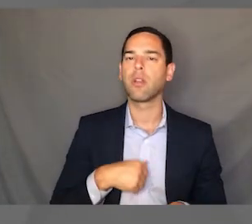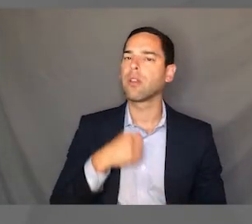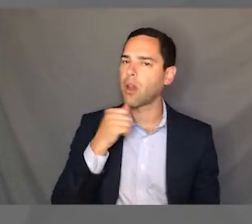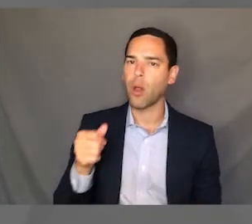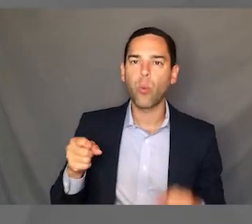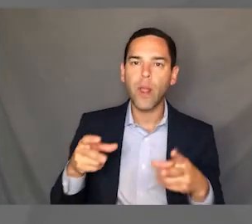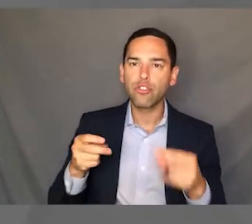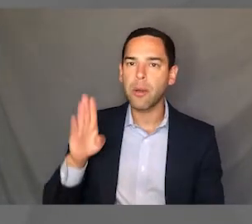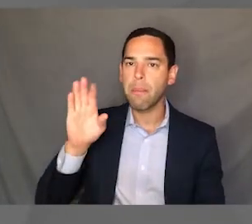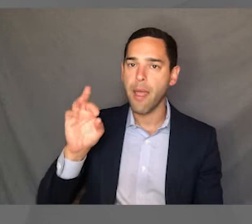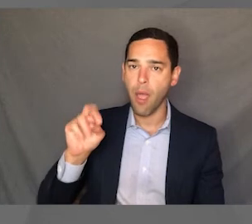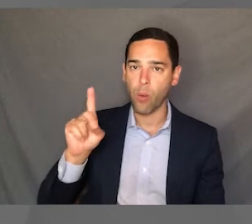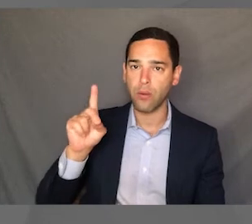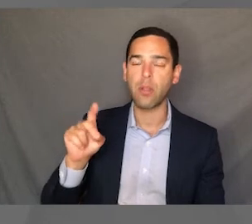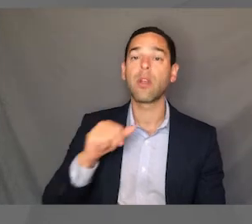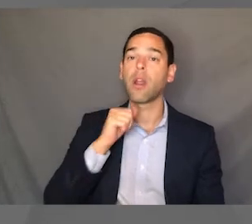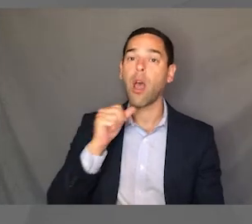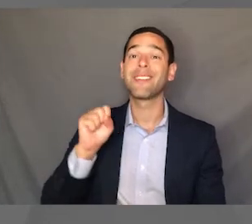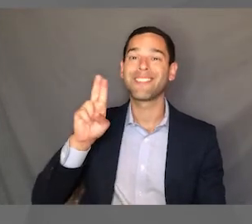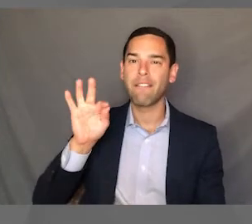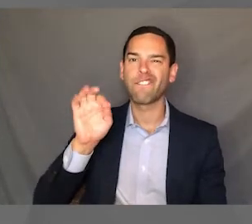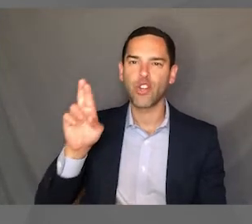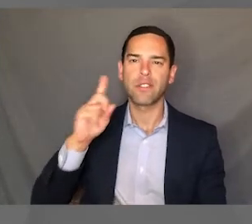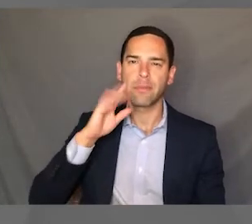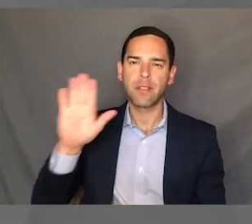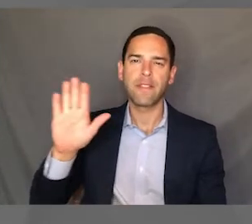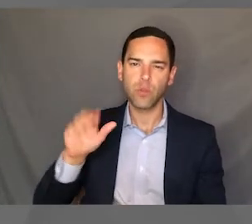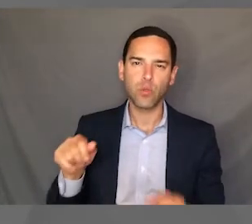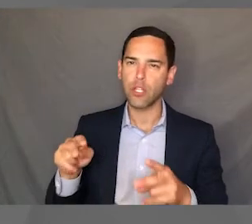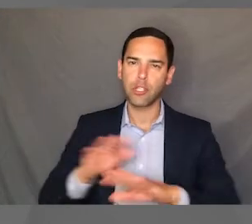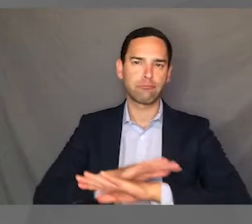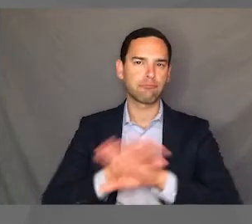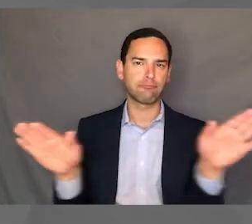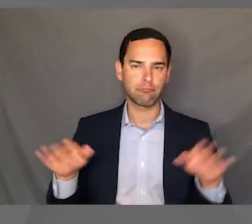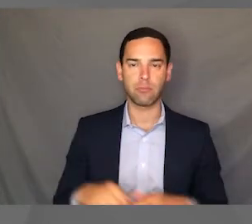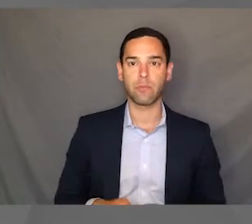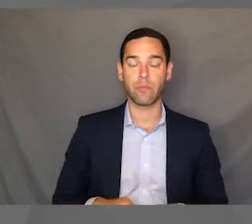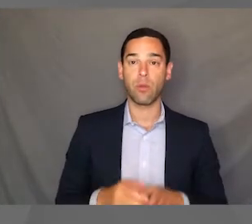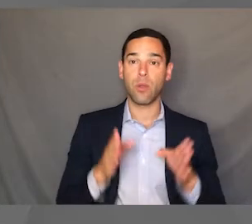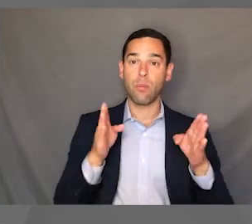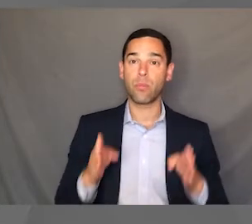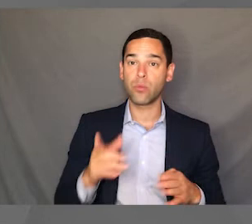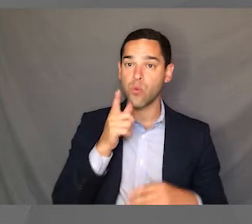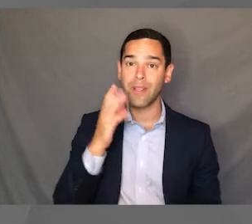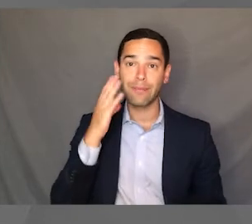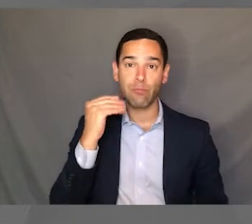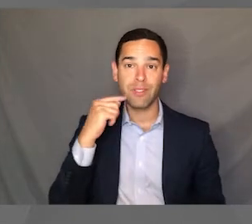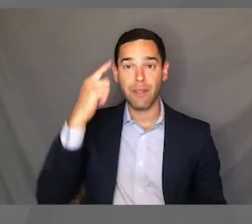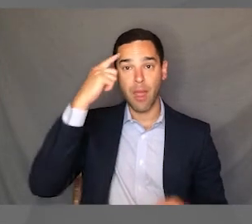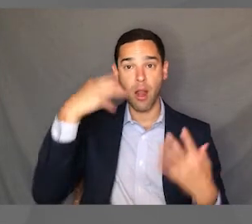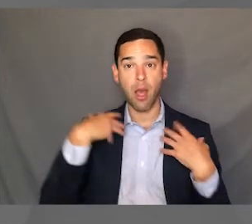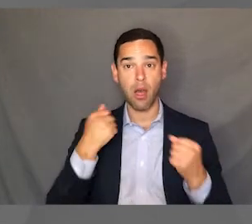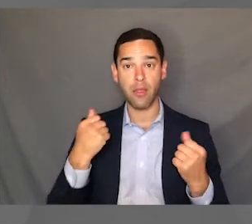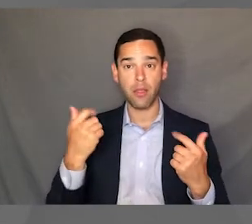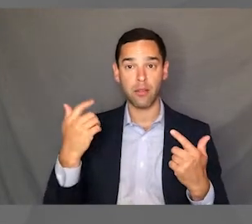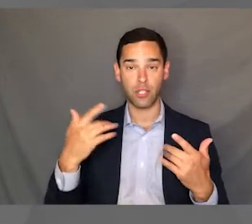suffers because of a wheelchair. A person who experiences a mental health concern, not a person who is